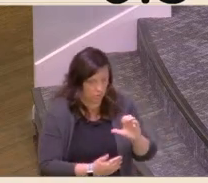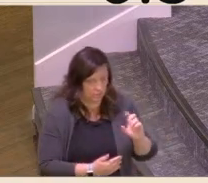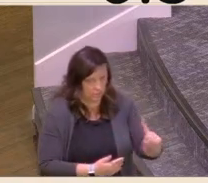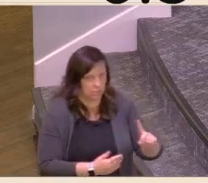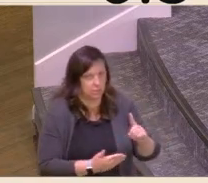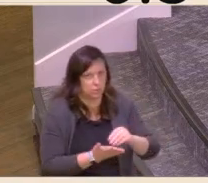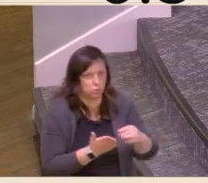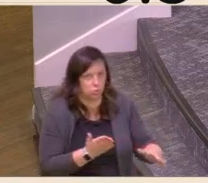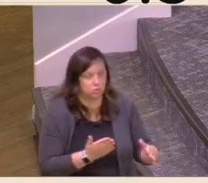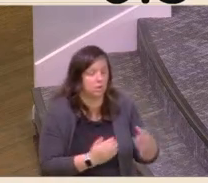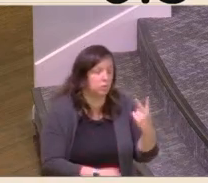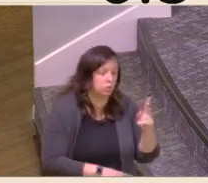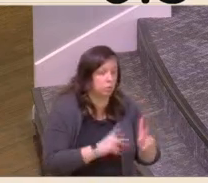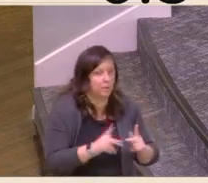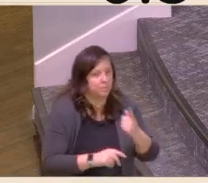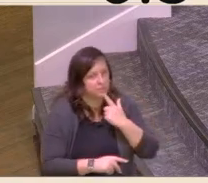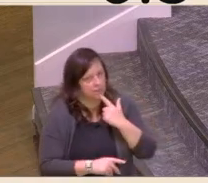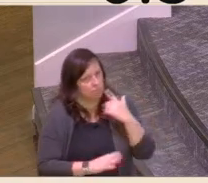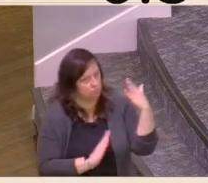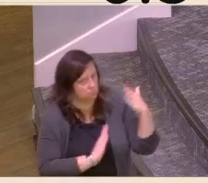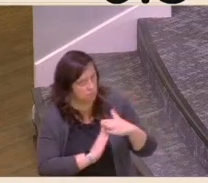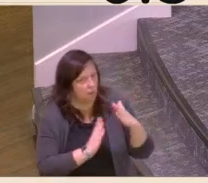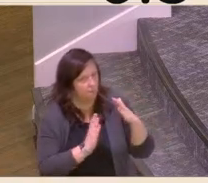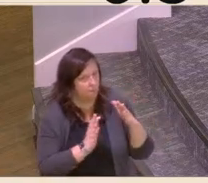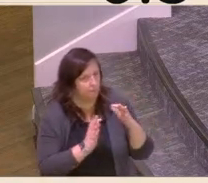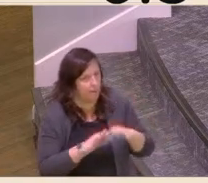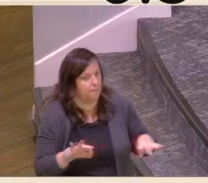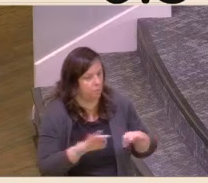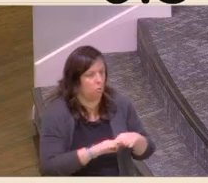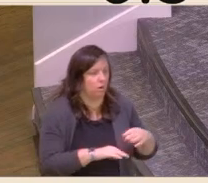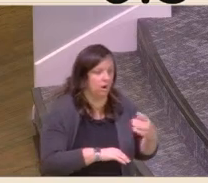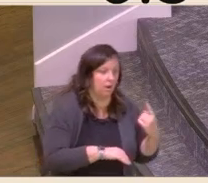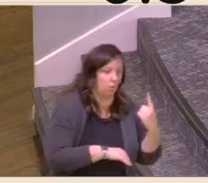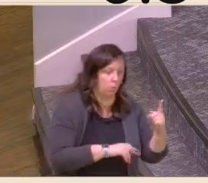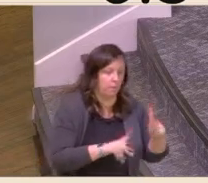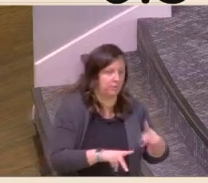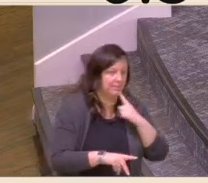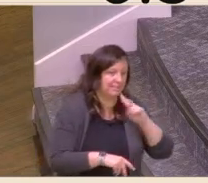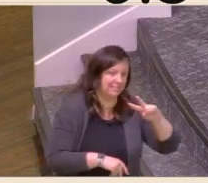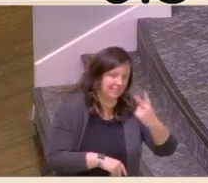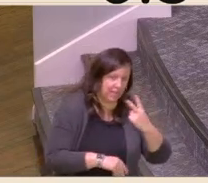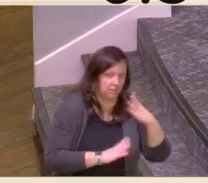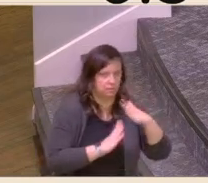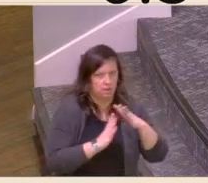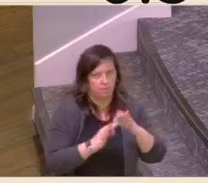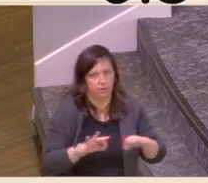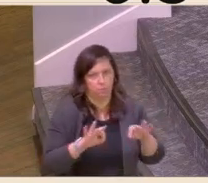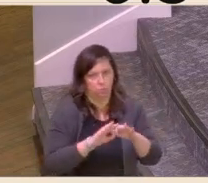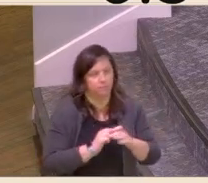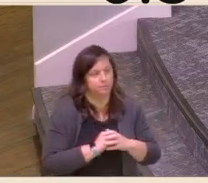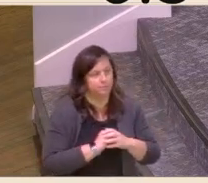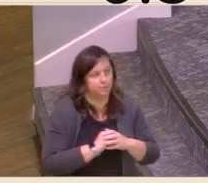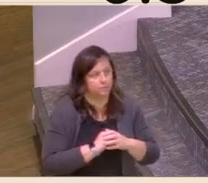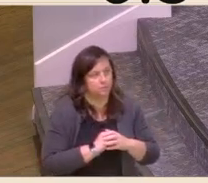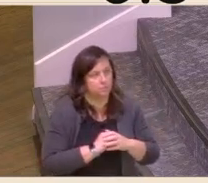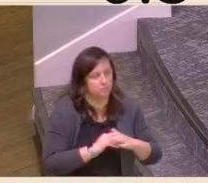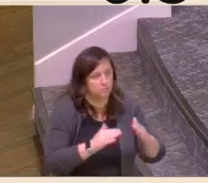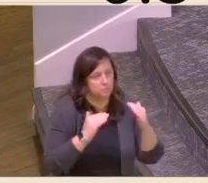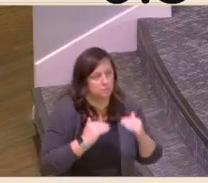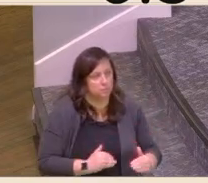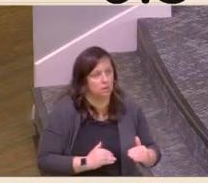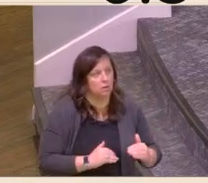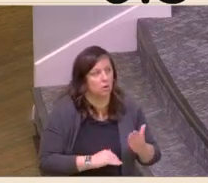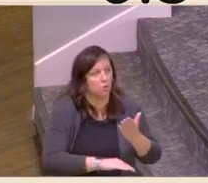people, again, indicating it was the most important and somebody else saying it was the second most important. Renovate and restore all the